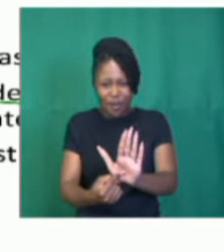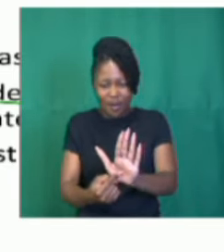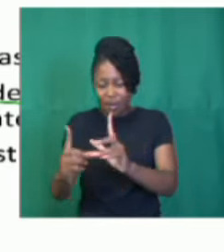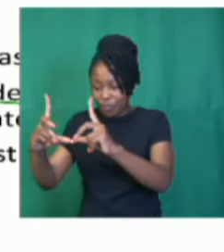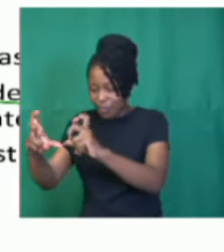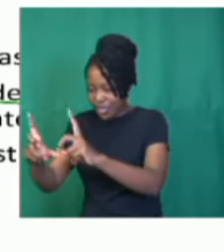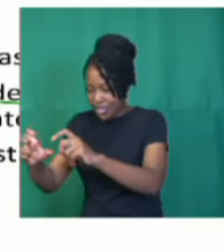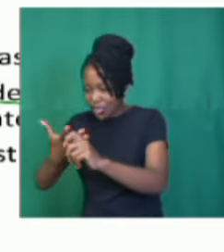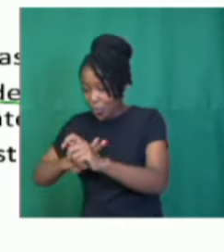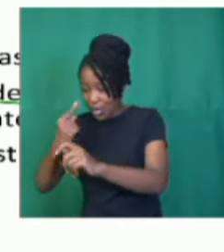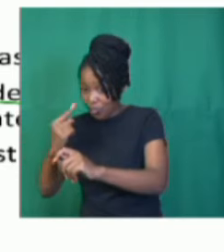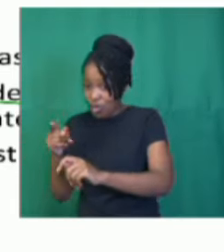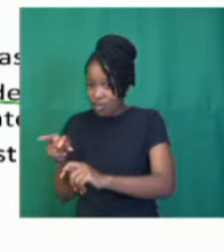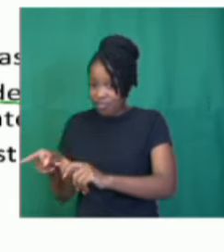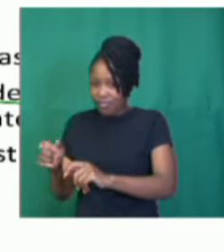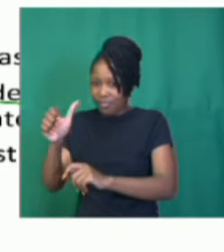annotation.